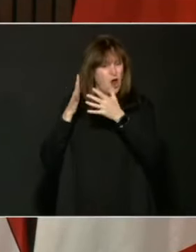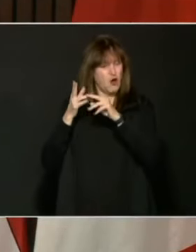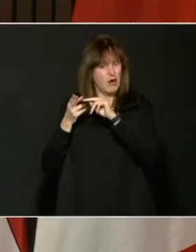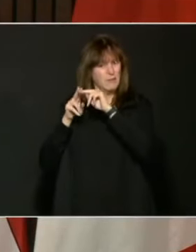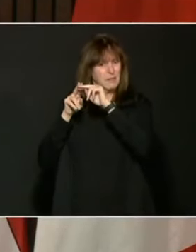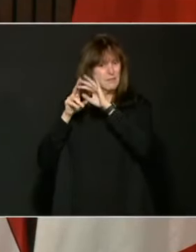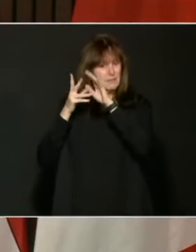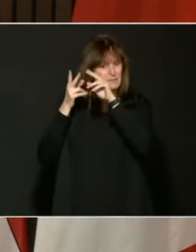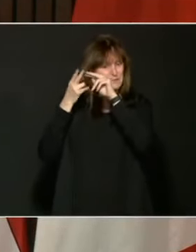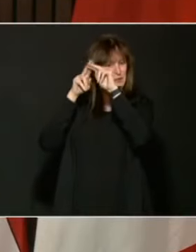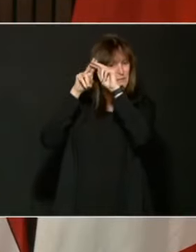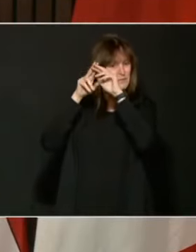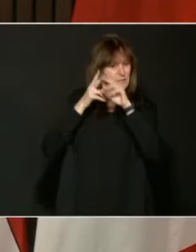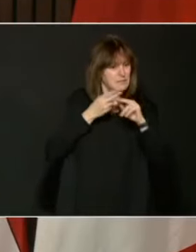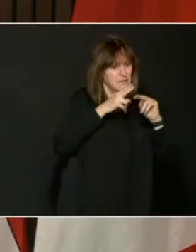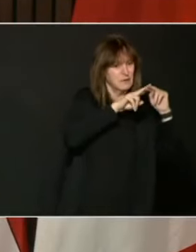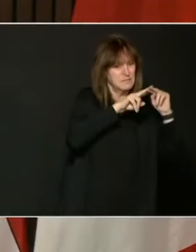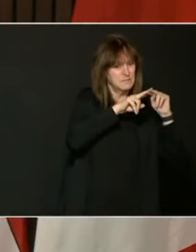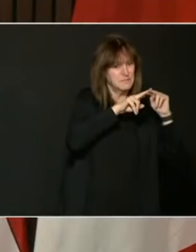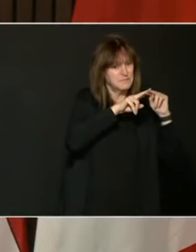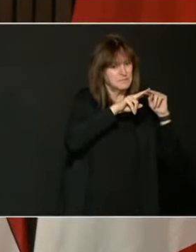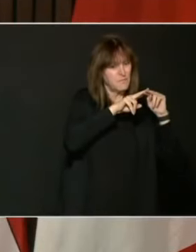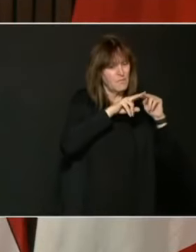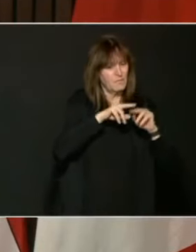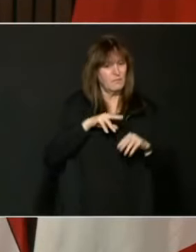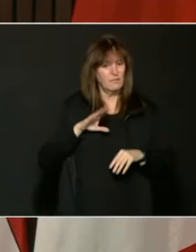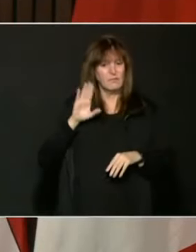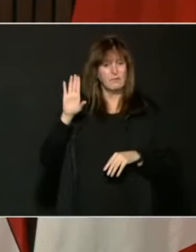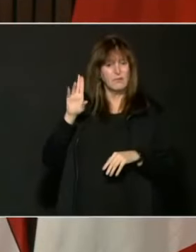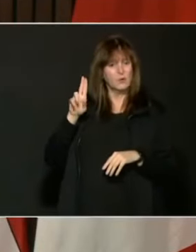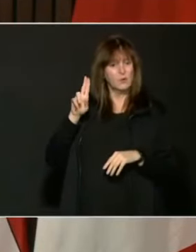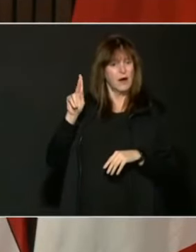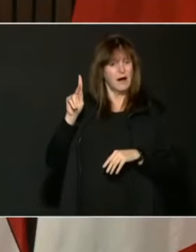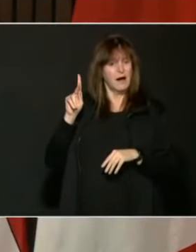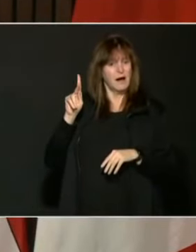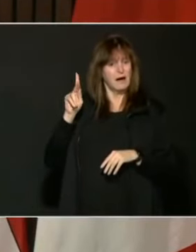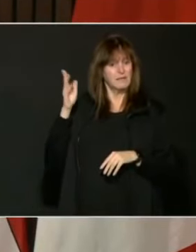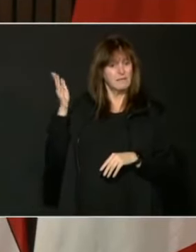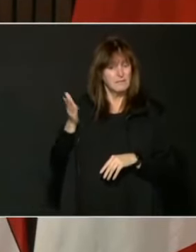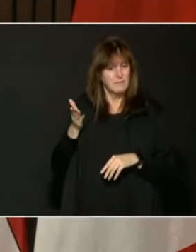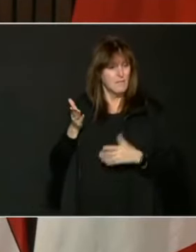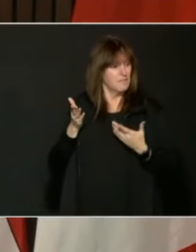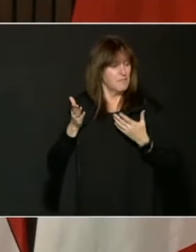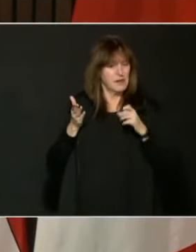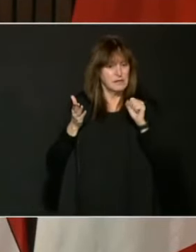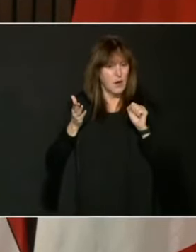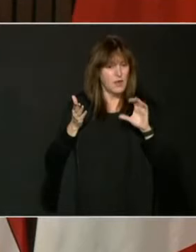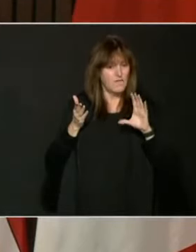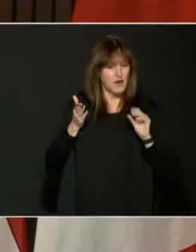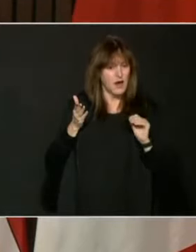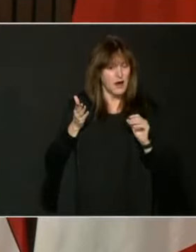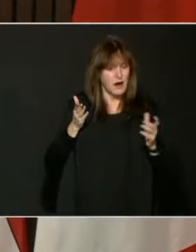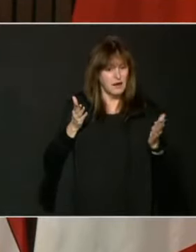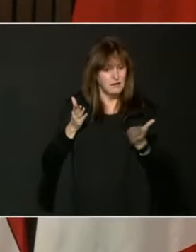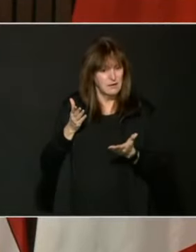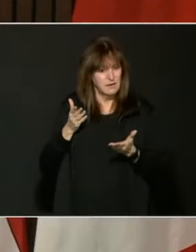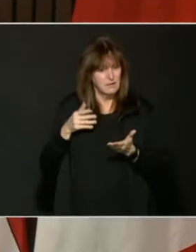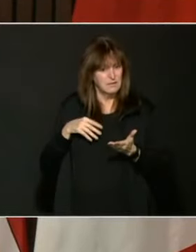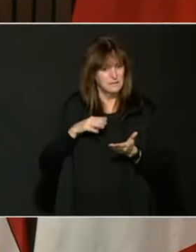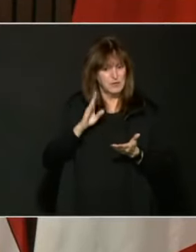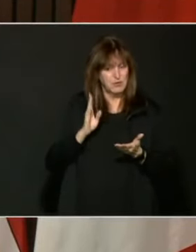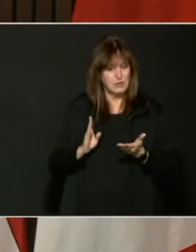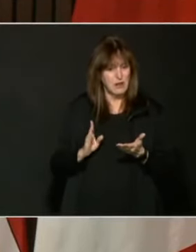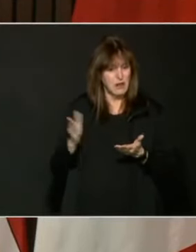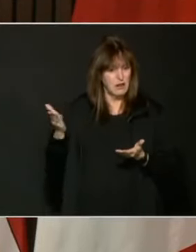of the virus that first appeared in the United Kingdom, South Africa, and Brazil are another serious hazard ahead of us.